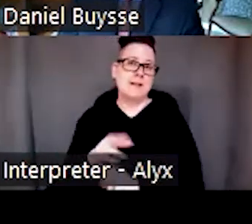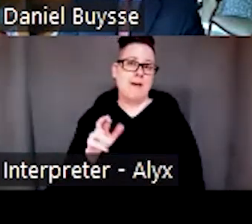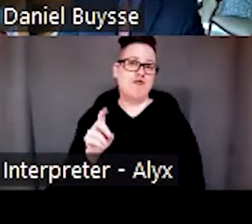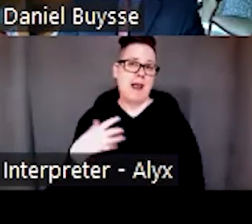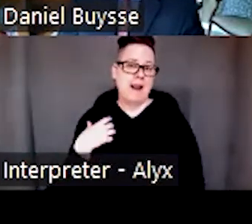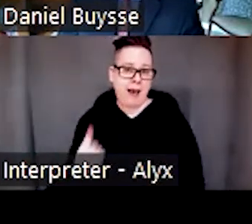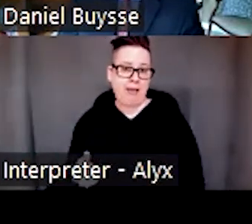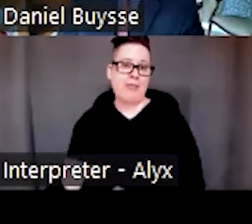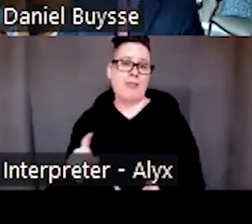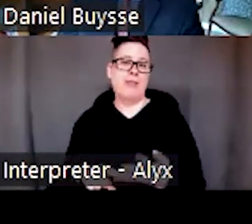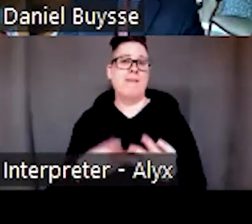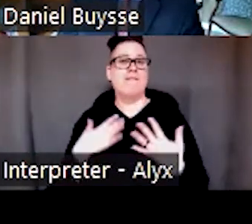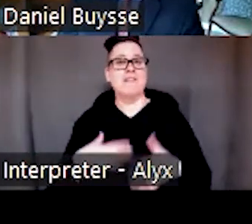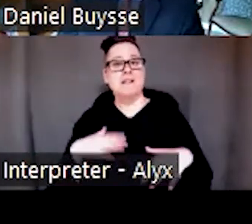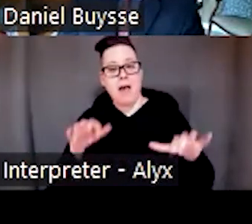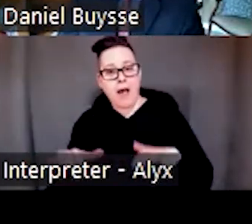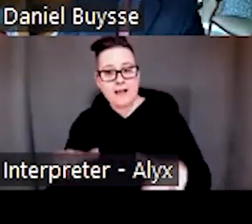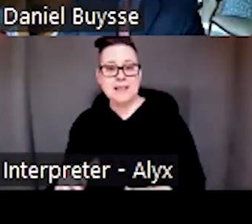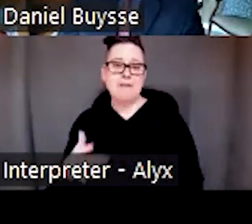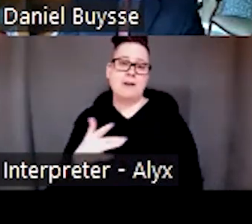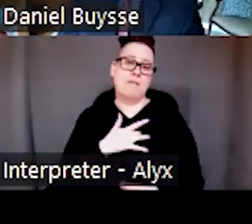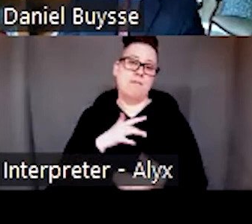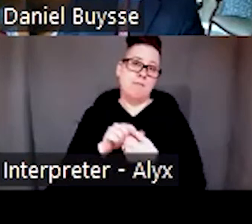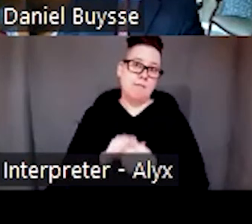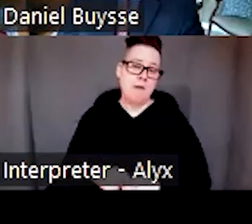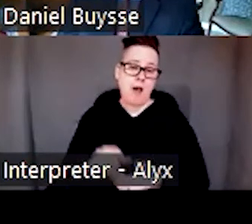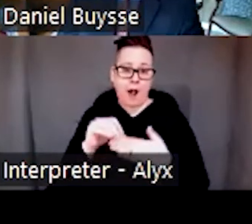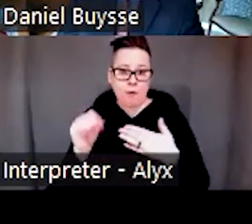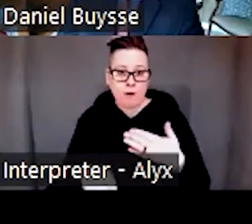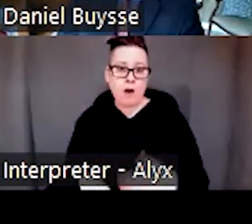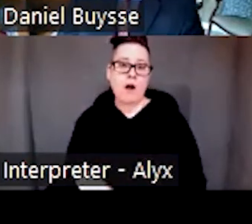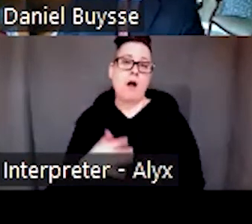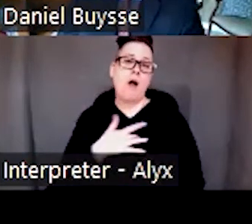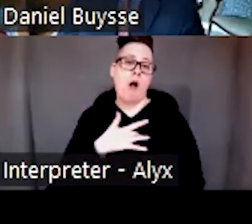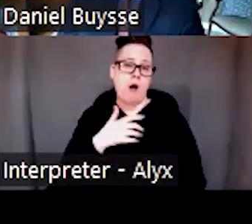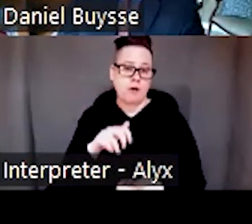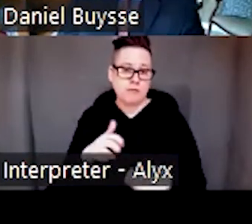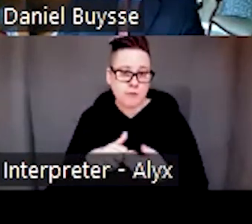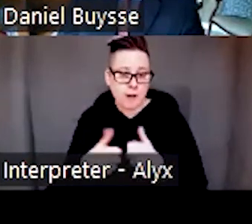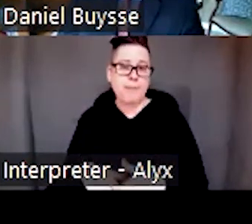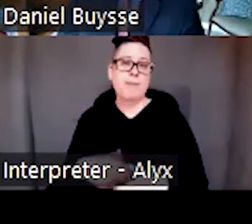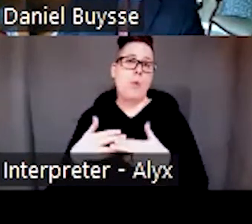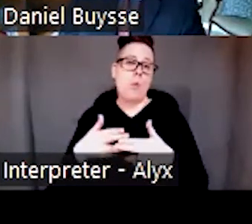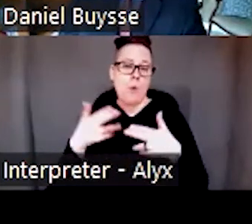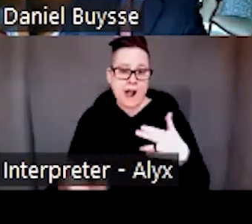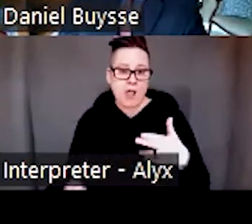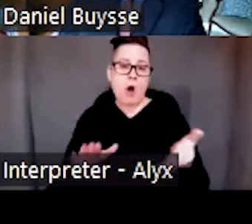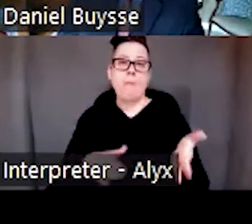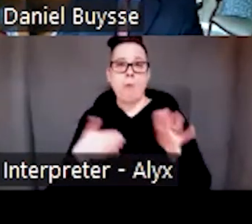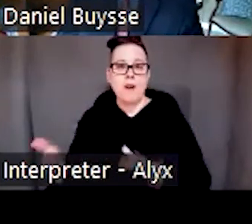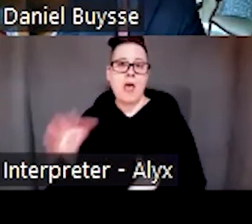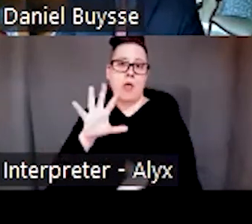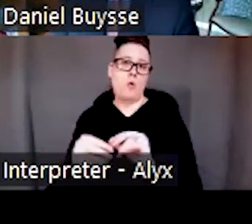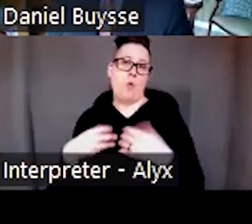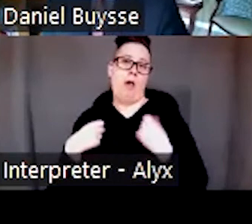has, their physical activity, cardiometabolic outcomes, cardiac outcomes, weight loss, mortality, and total healthcare